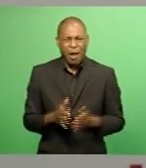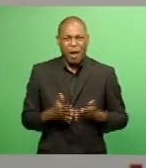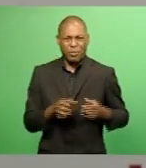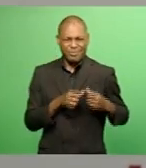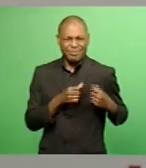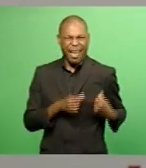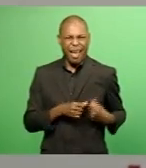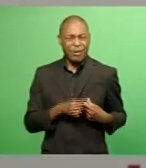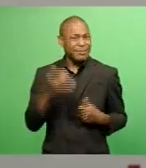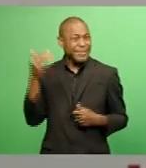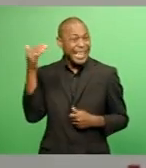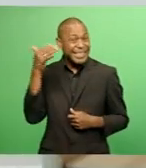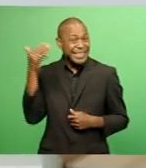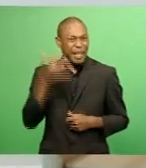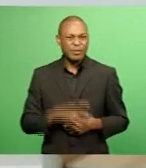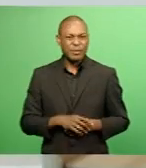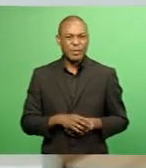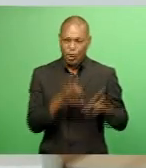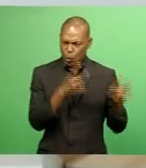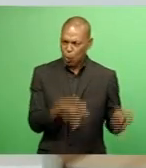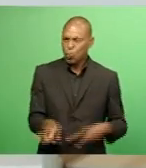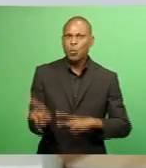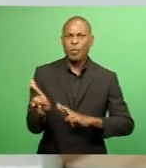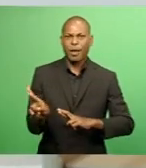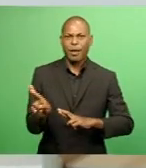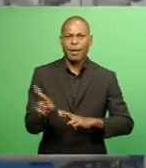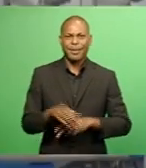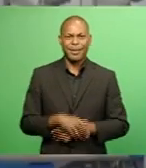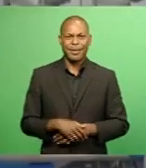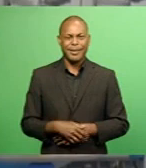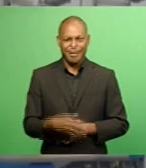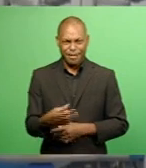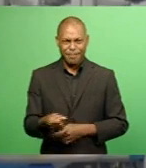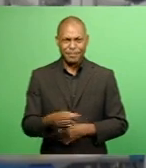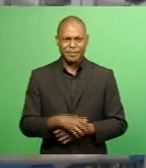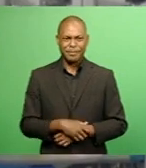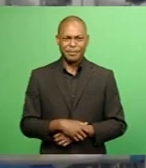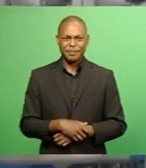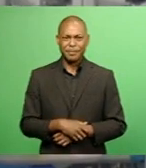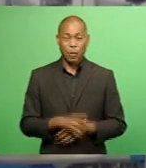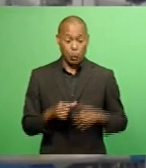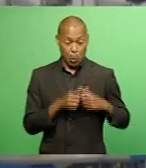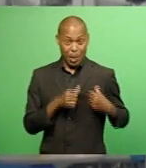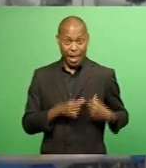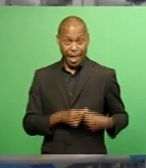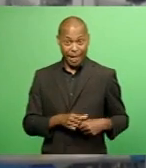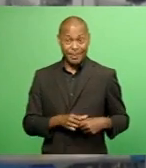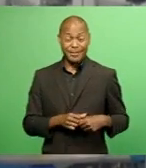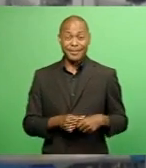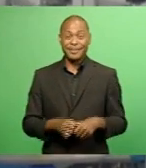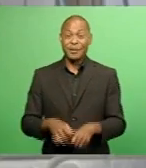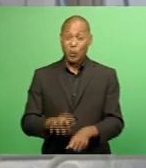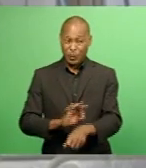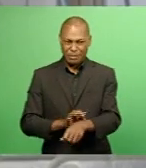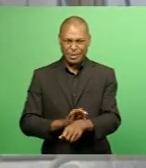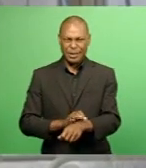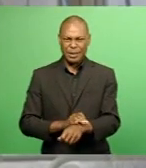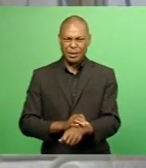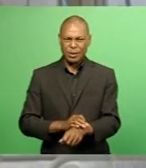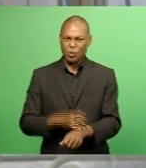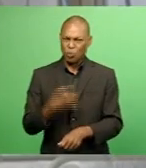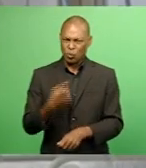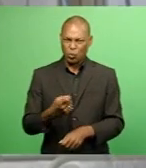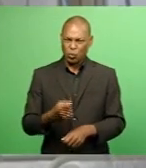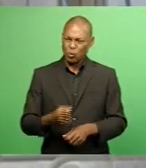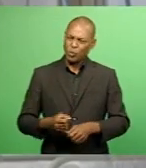sounds. They get referred to our screening centre and they come in and have an echo done. The heart hospital is near completion, and having specialized equipment